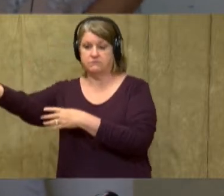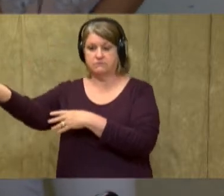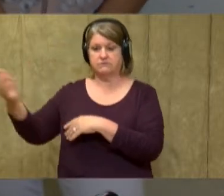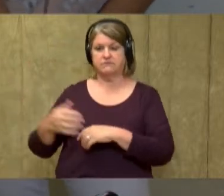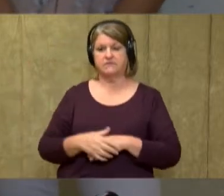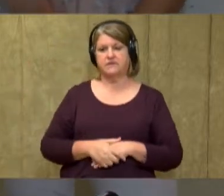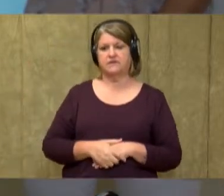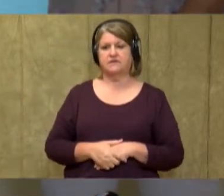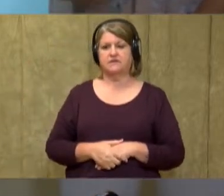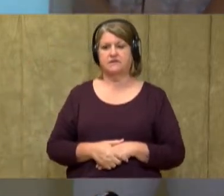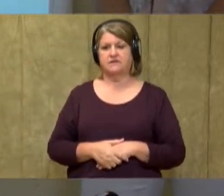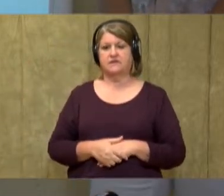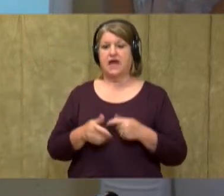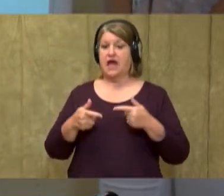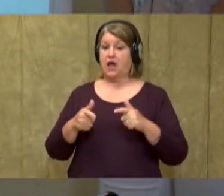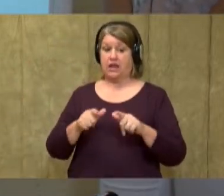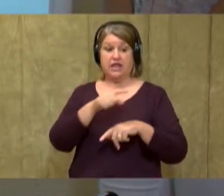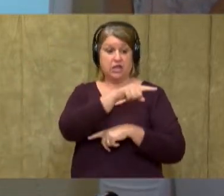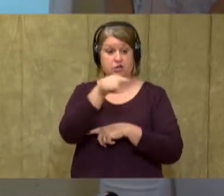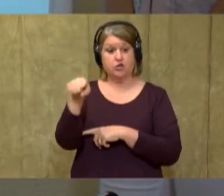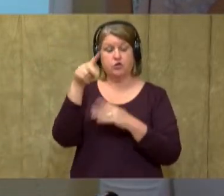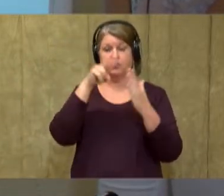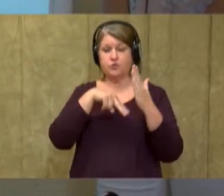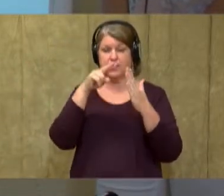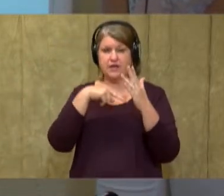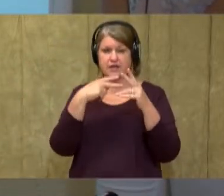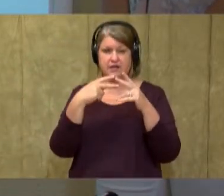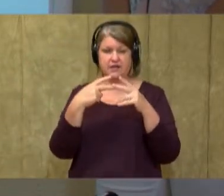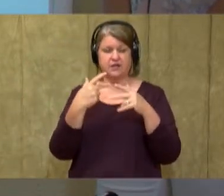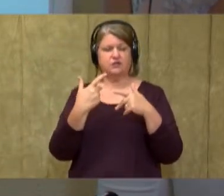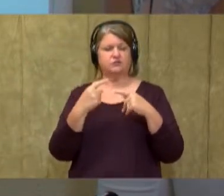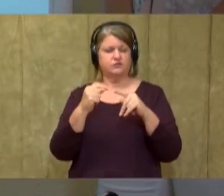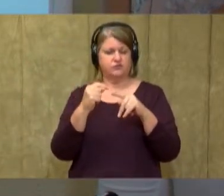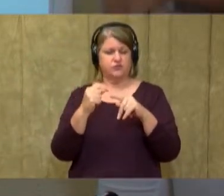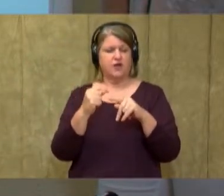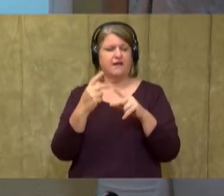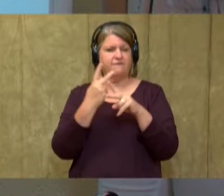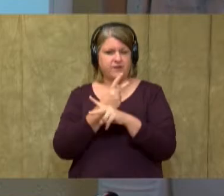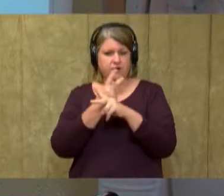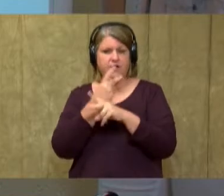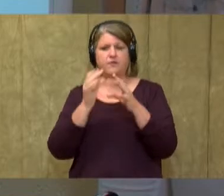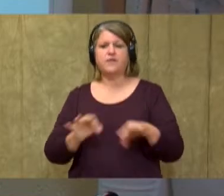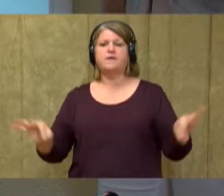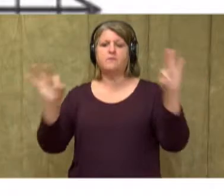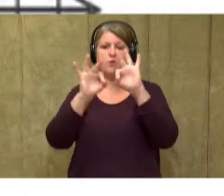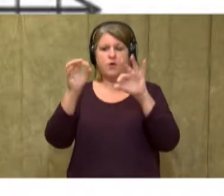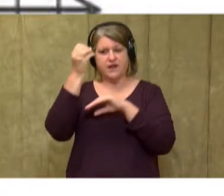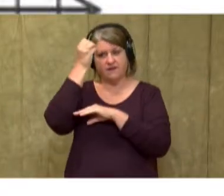All right, I'll let you read it and try to pick out the important information.